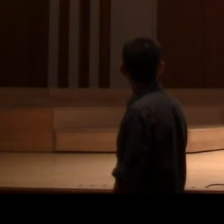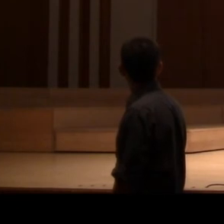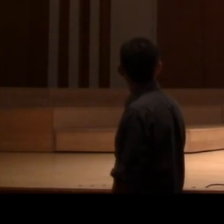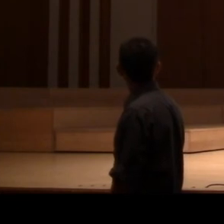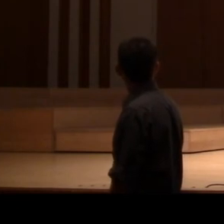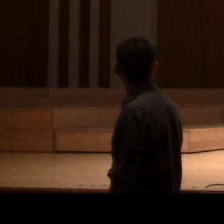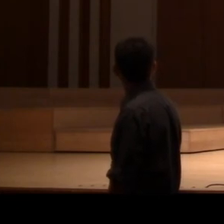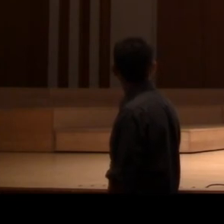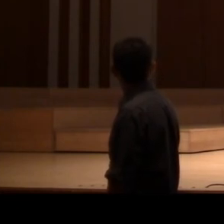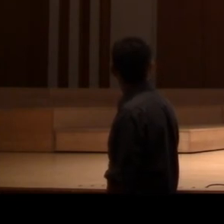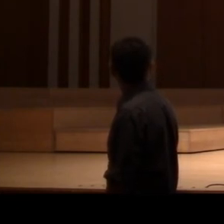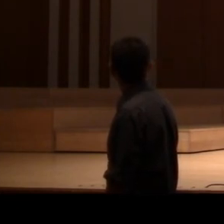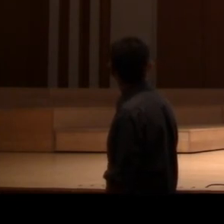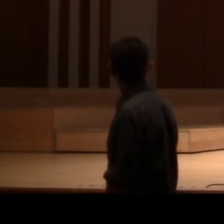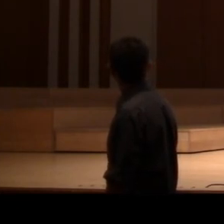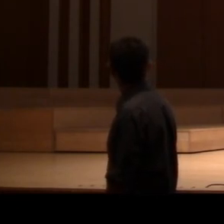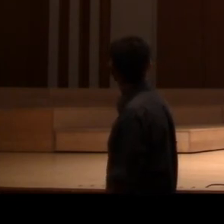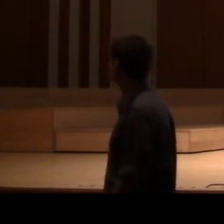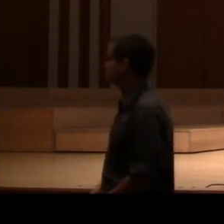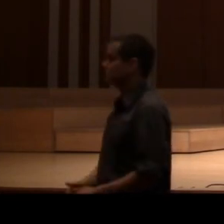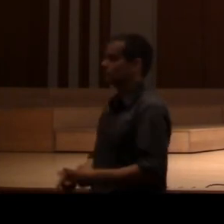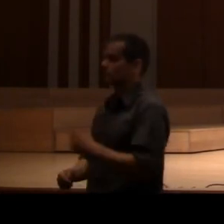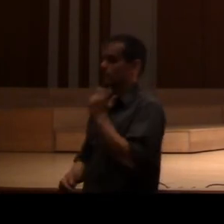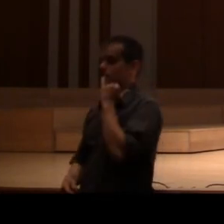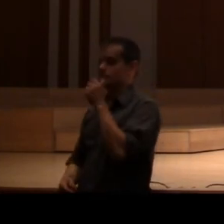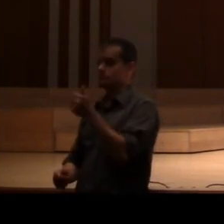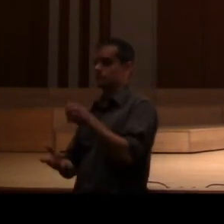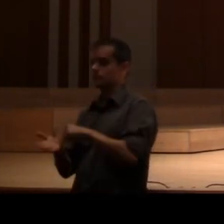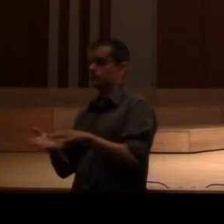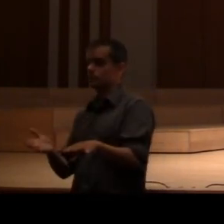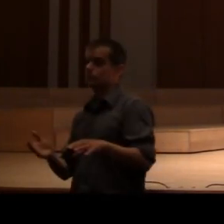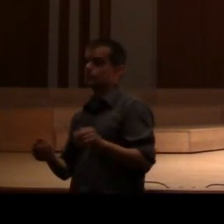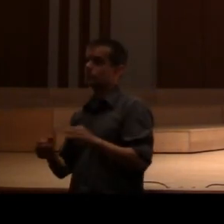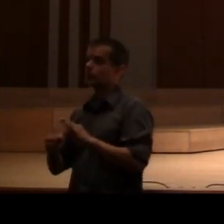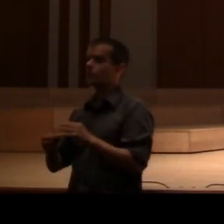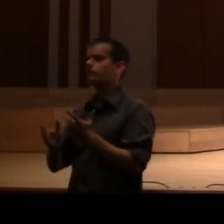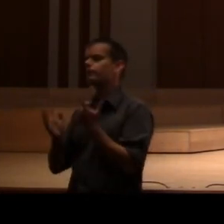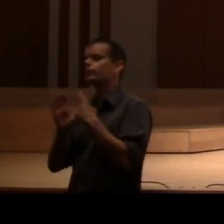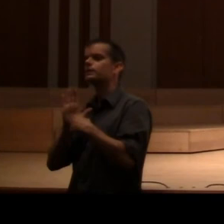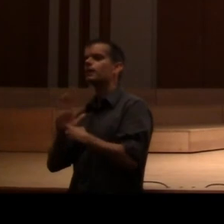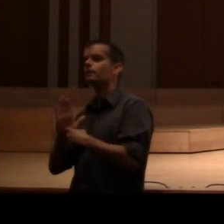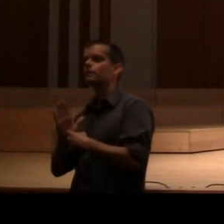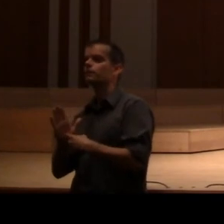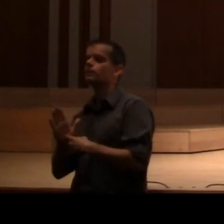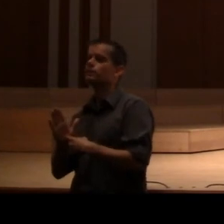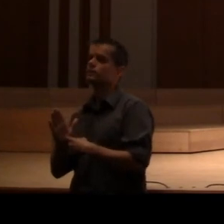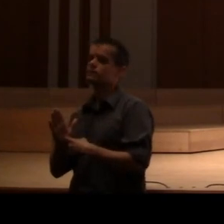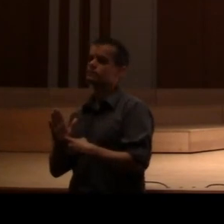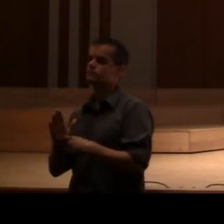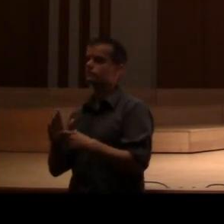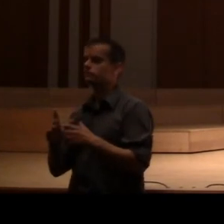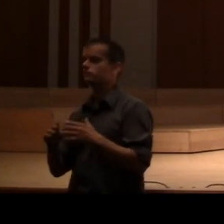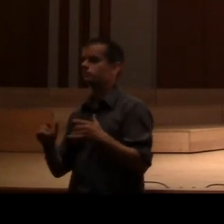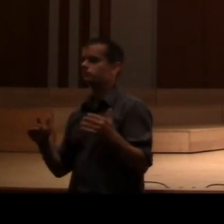you were a student, you could comment and say, as an example, For instance, there's this news about